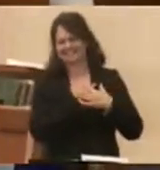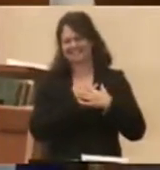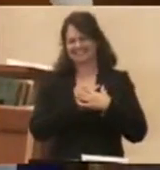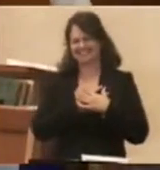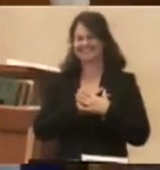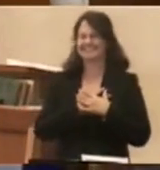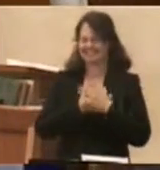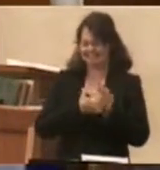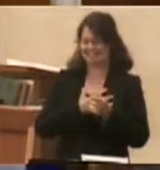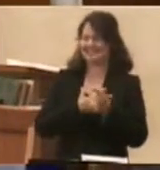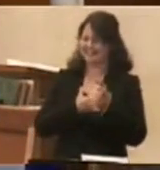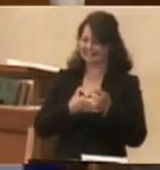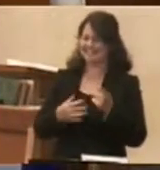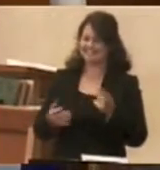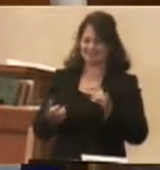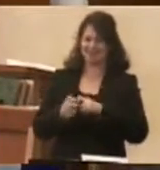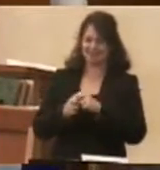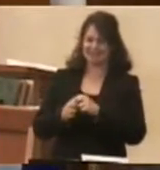font.